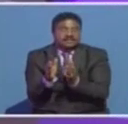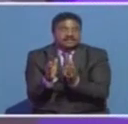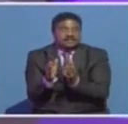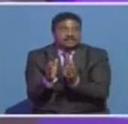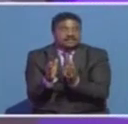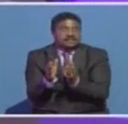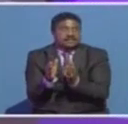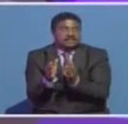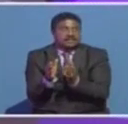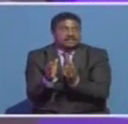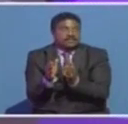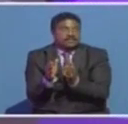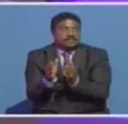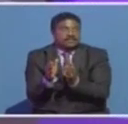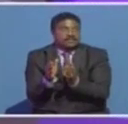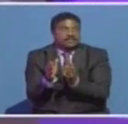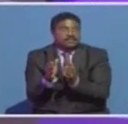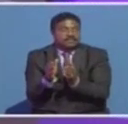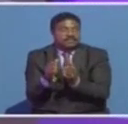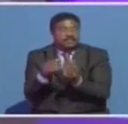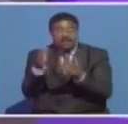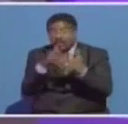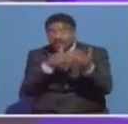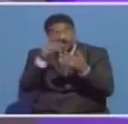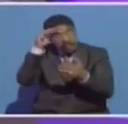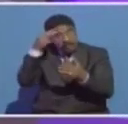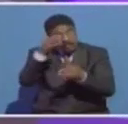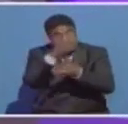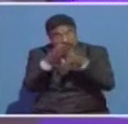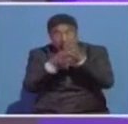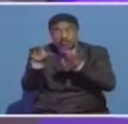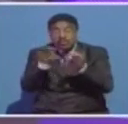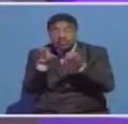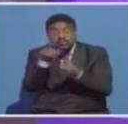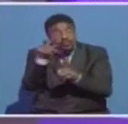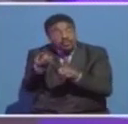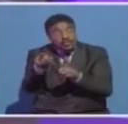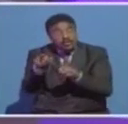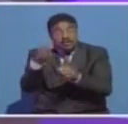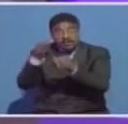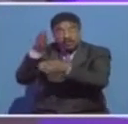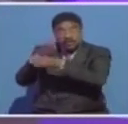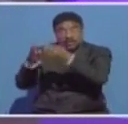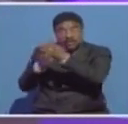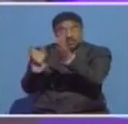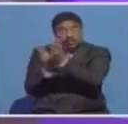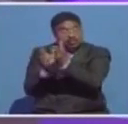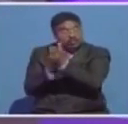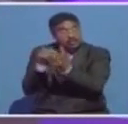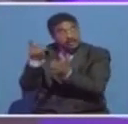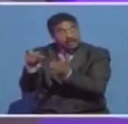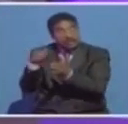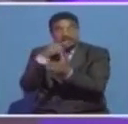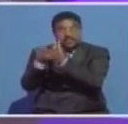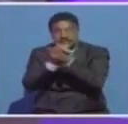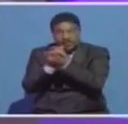resettlement schemes, meaning that whatever the Ministry of Infrastructure is doing, if they're looking at construction of schools in collaboration with the